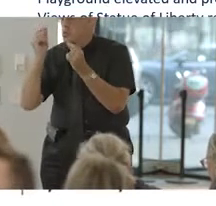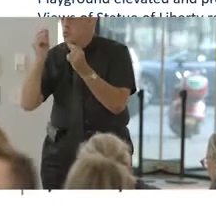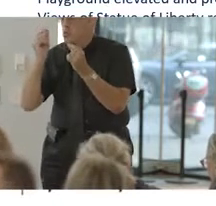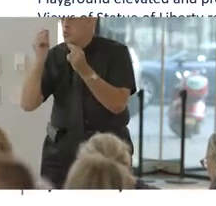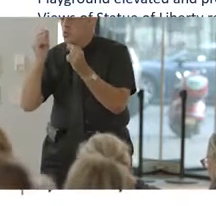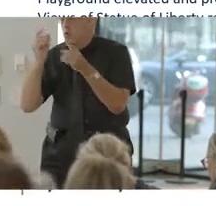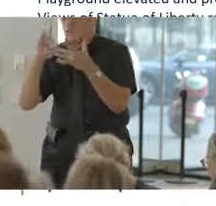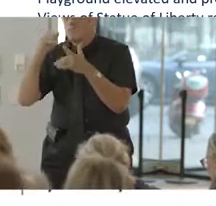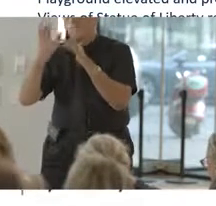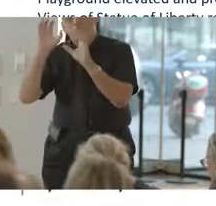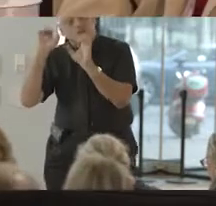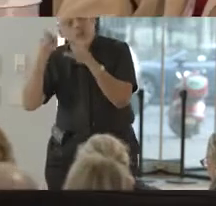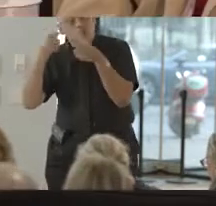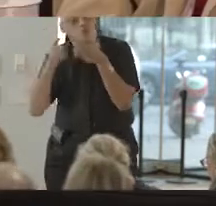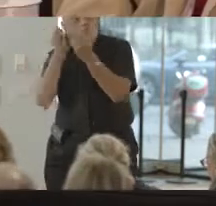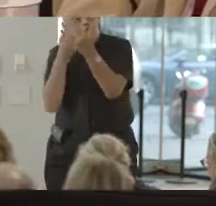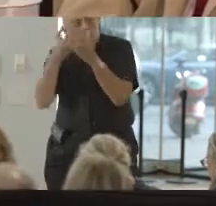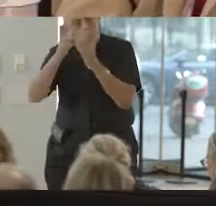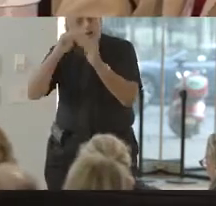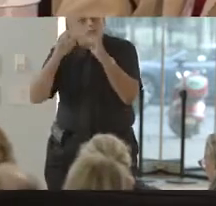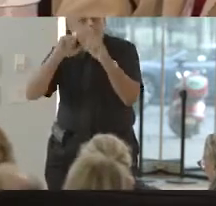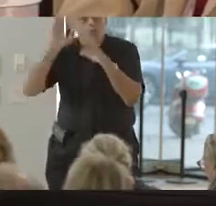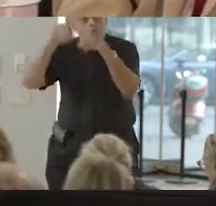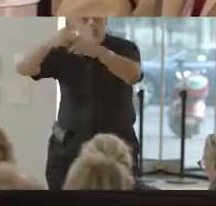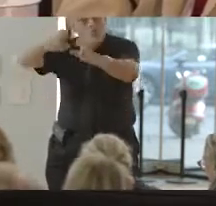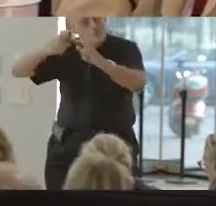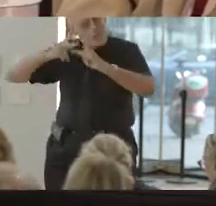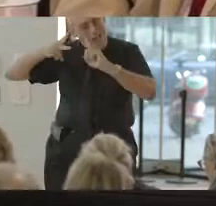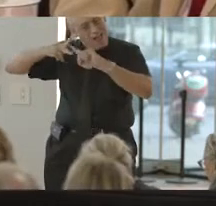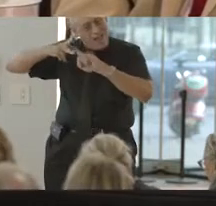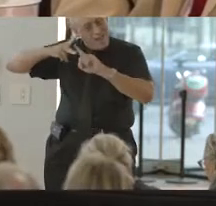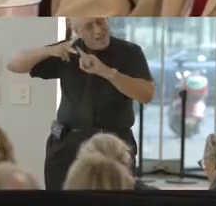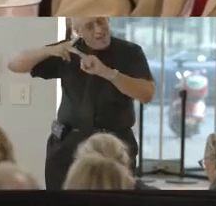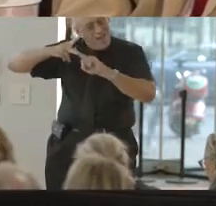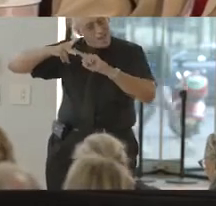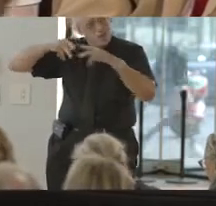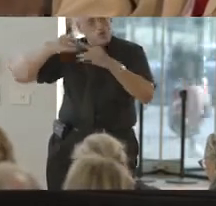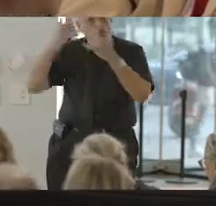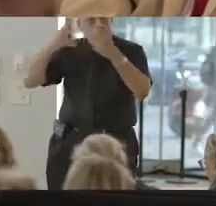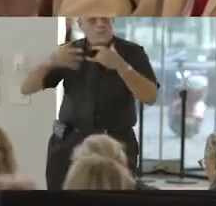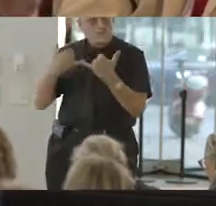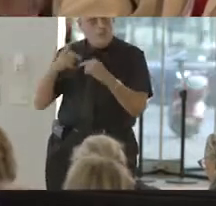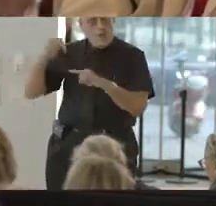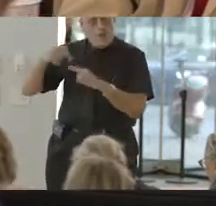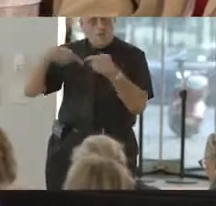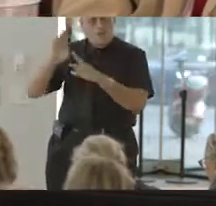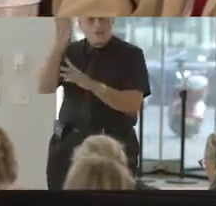be moved temporarily during construction, but it would be moved back into the location that it is now in option